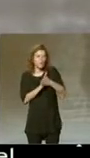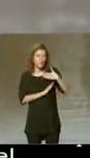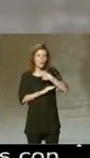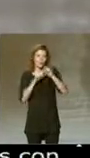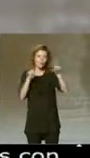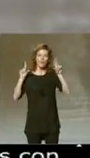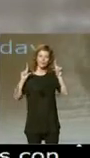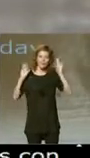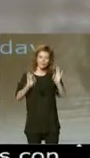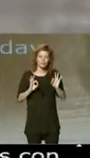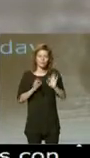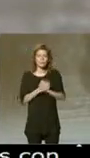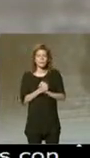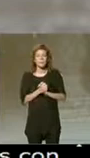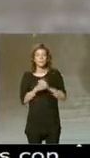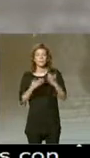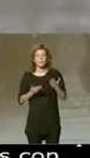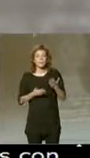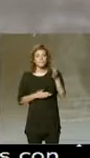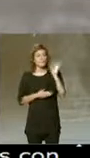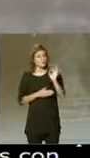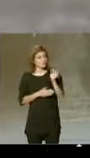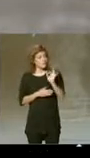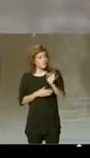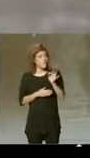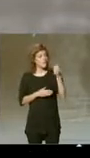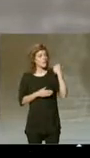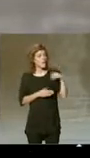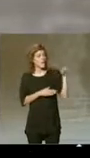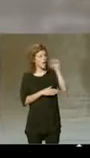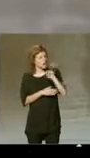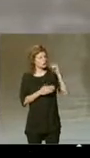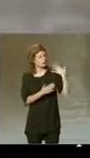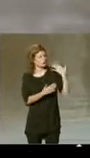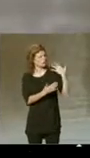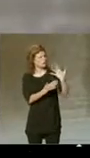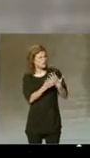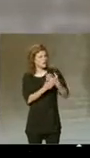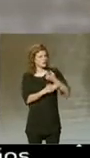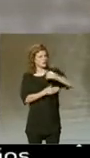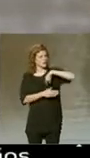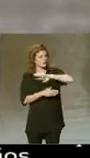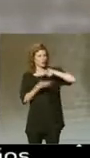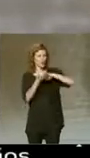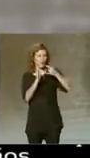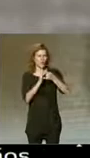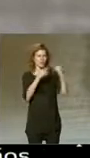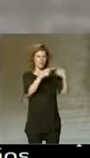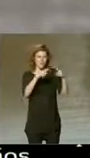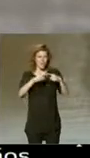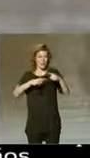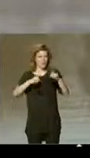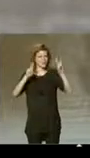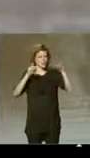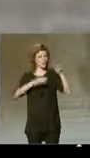users such a leading role. The truth is that in the past years, and